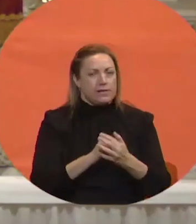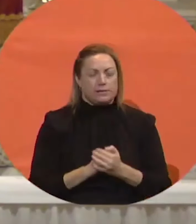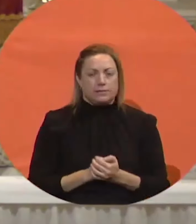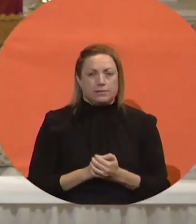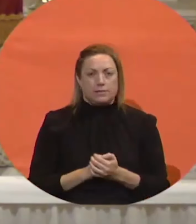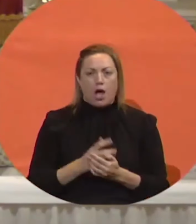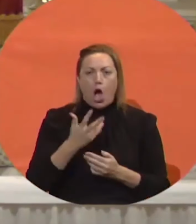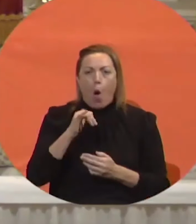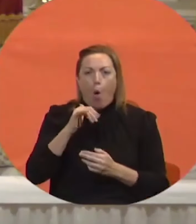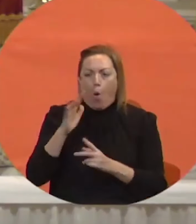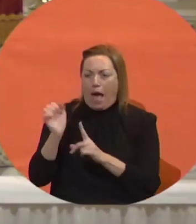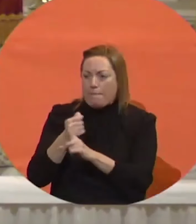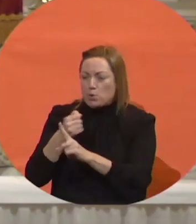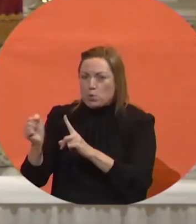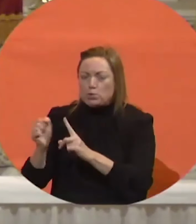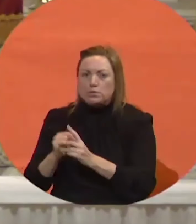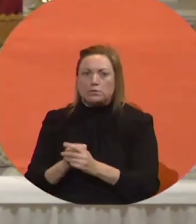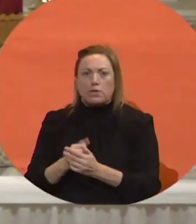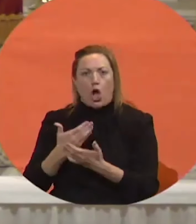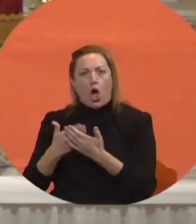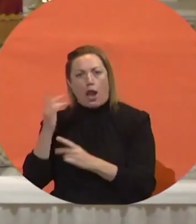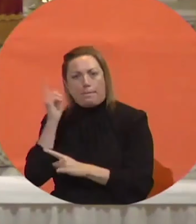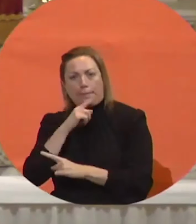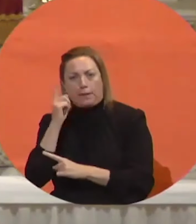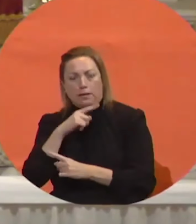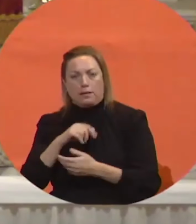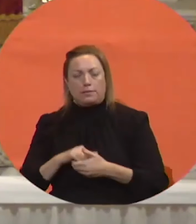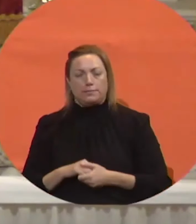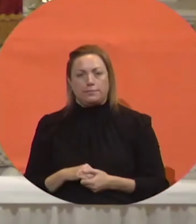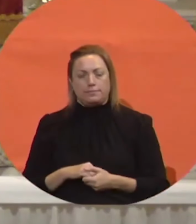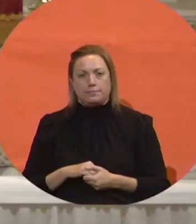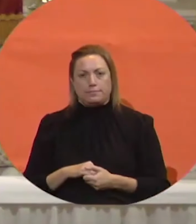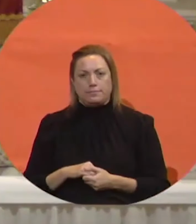That man is the brigand, the anti-shepherd,